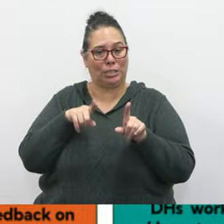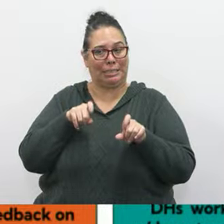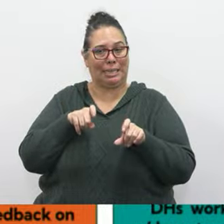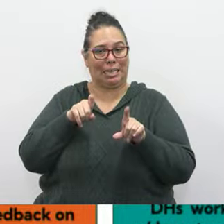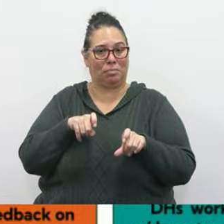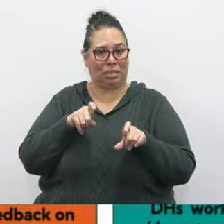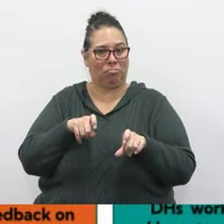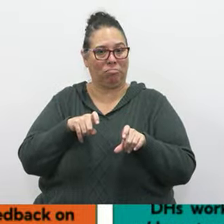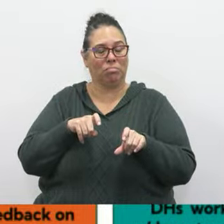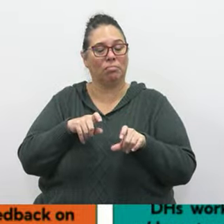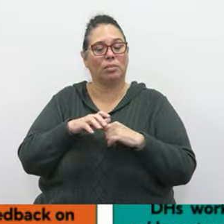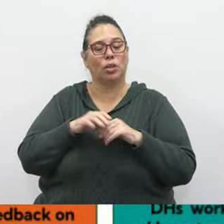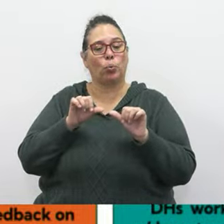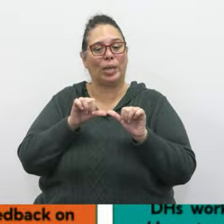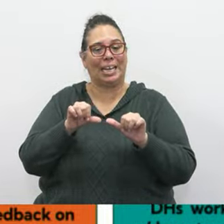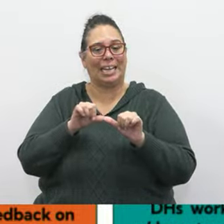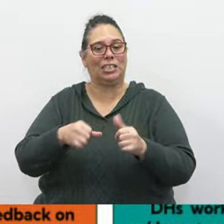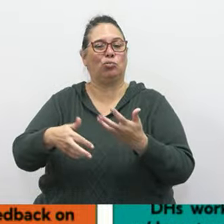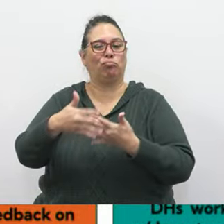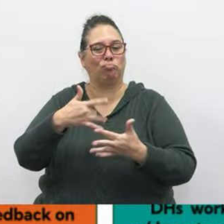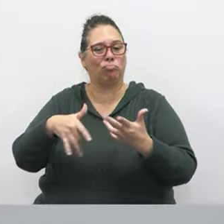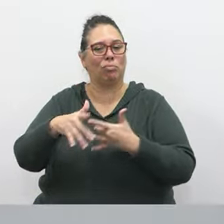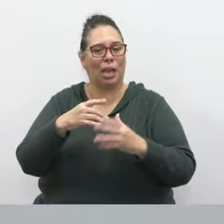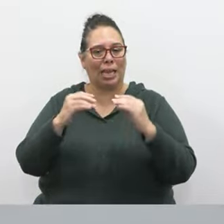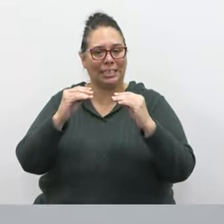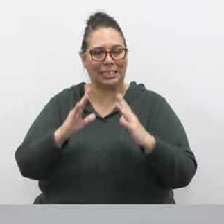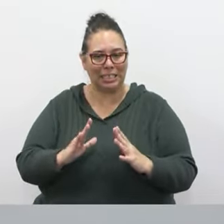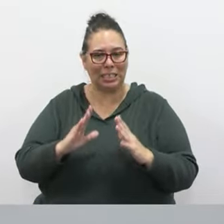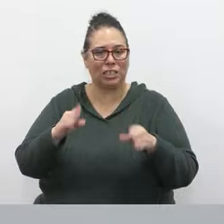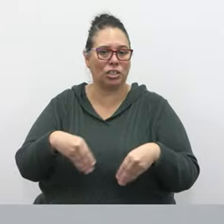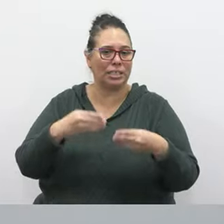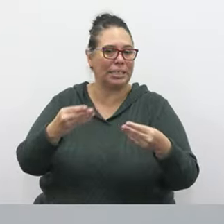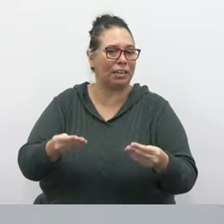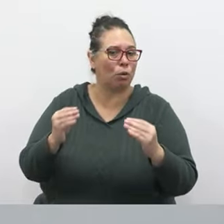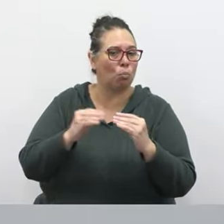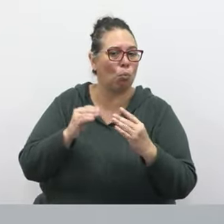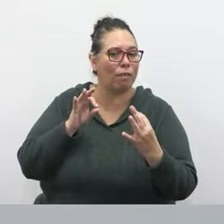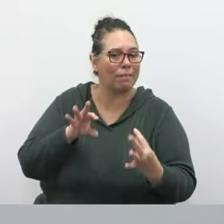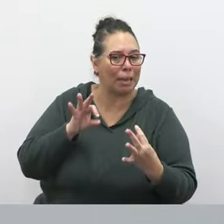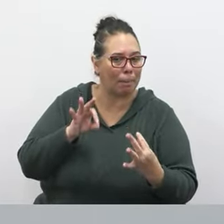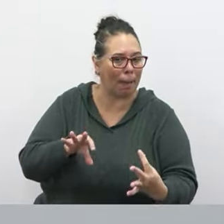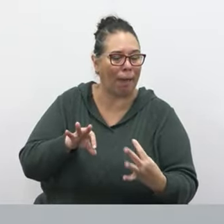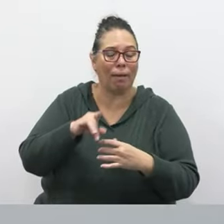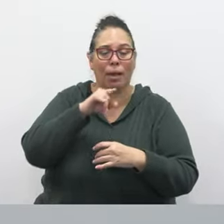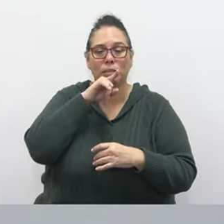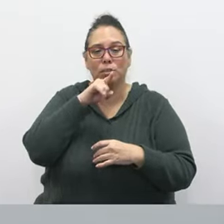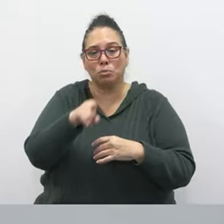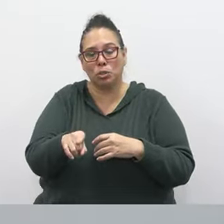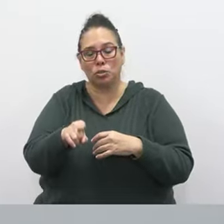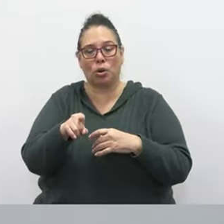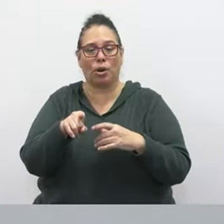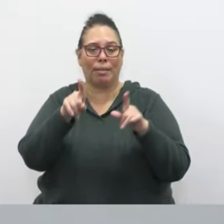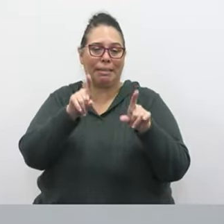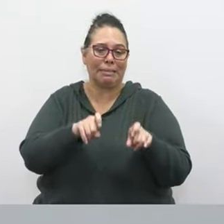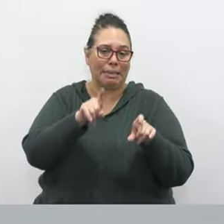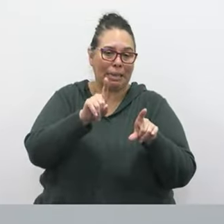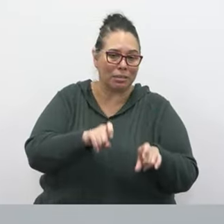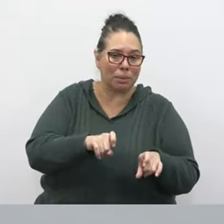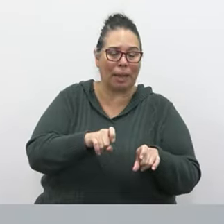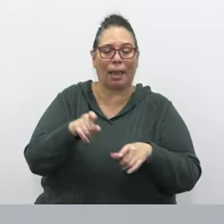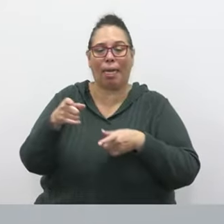then continue to engage our teachers in giving us more feedback to ensure that the assessment and